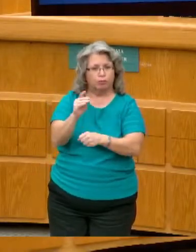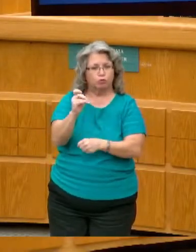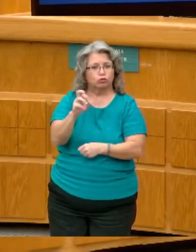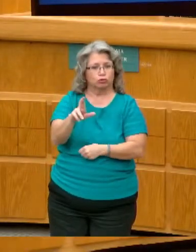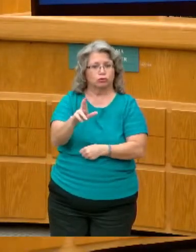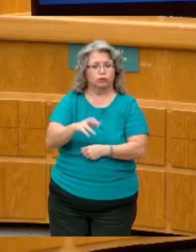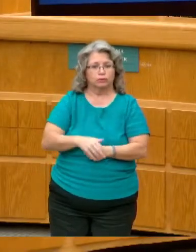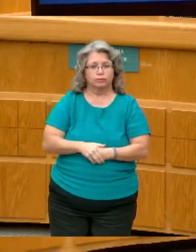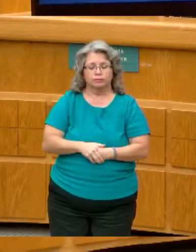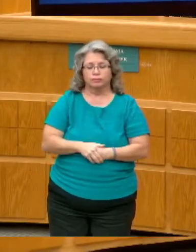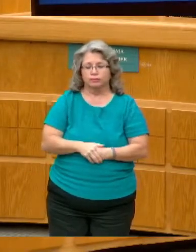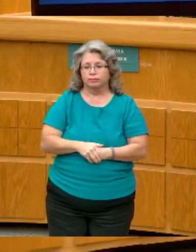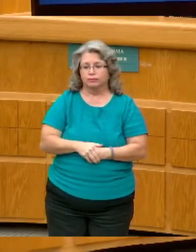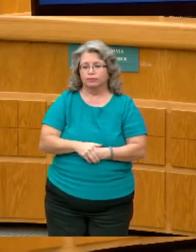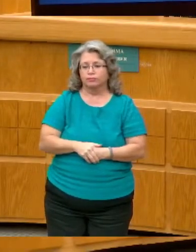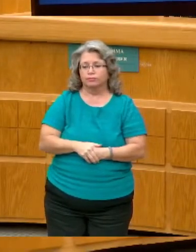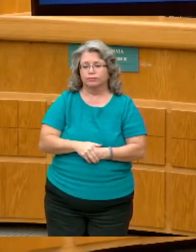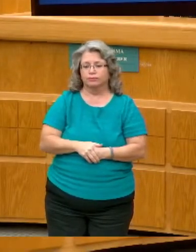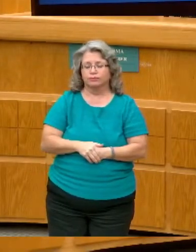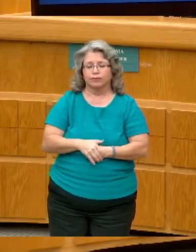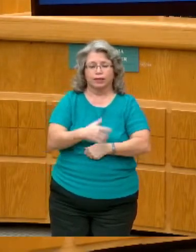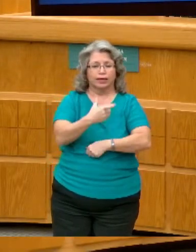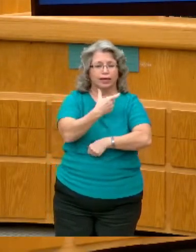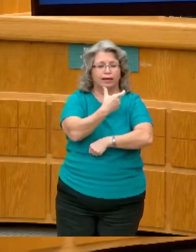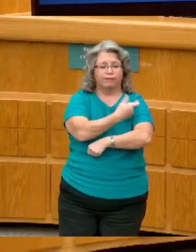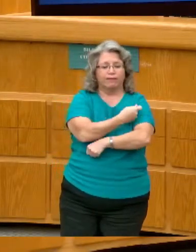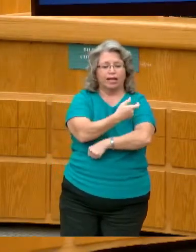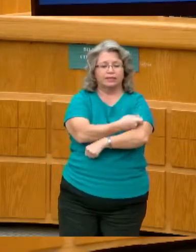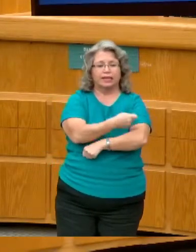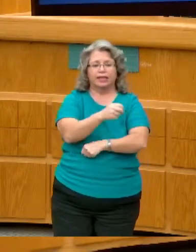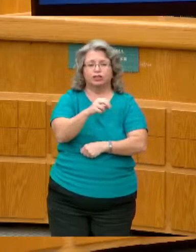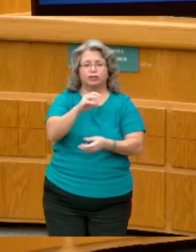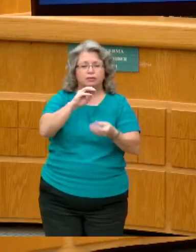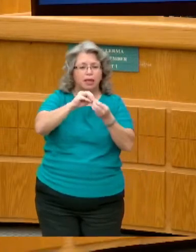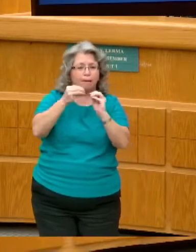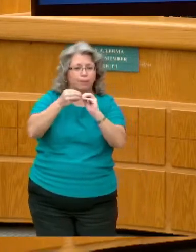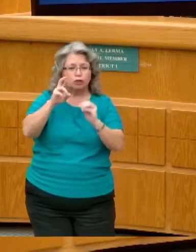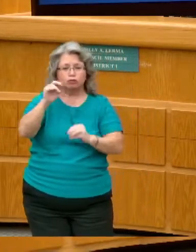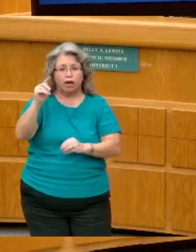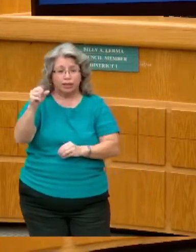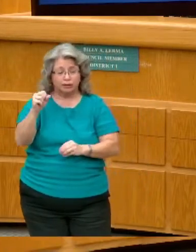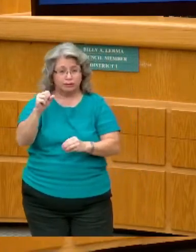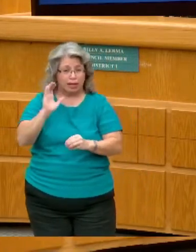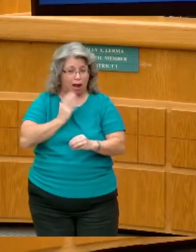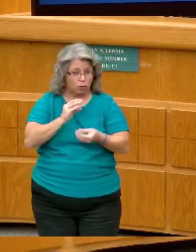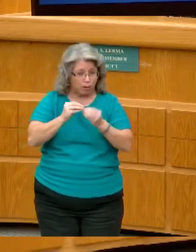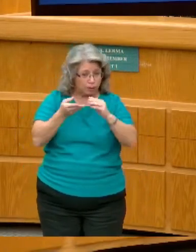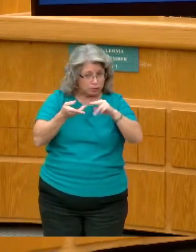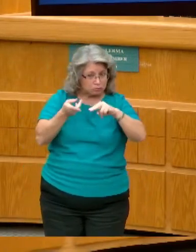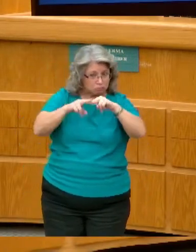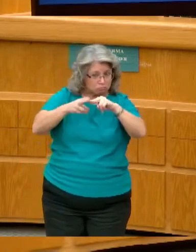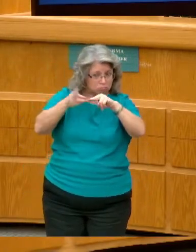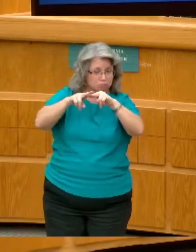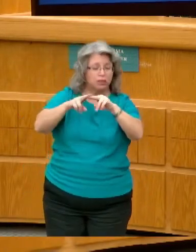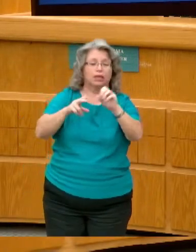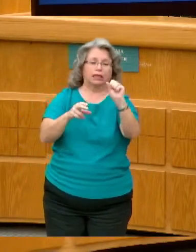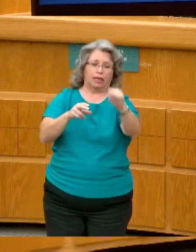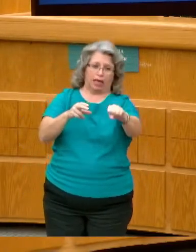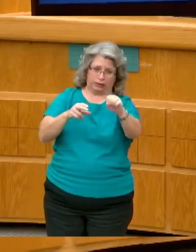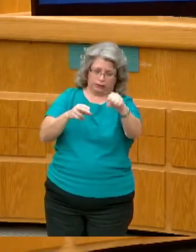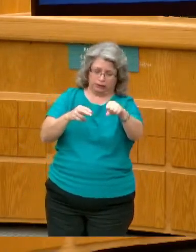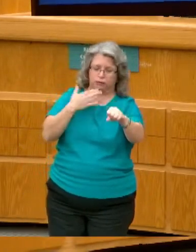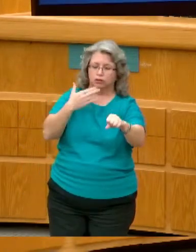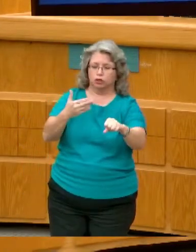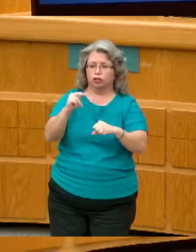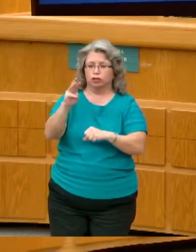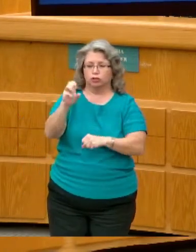So the vaccination rates, people continue to ask us, so are the vaccination rates increasing? And yes, they are. The good news is, for